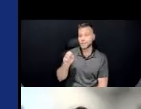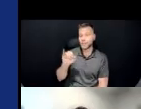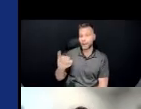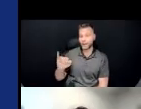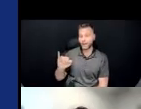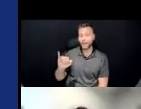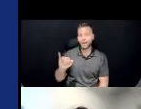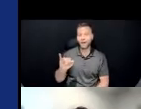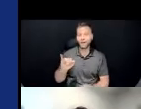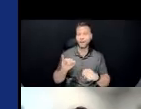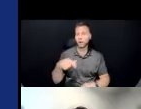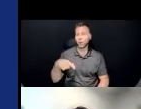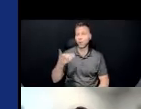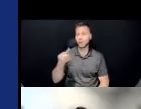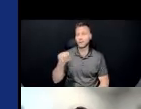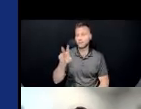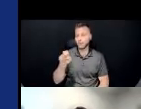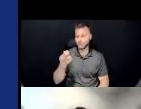qualitative project with the